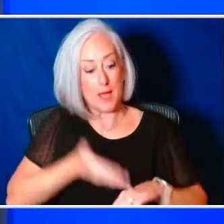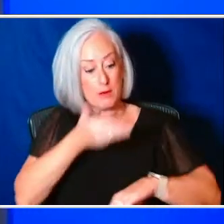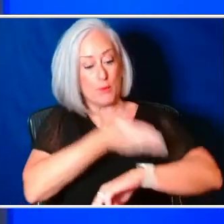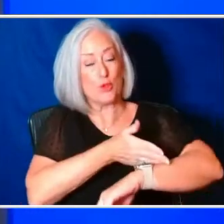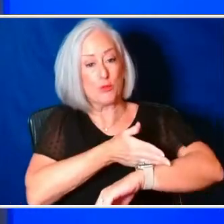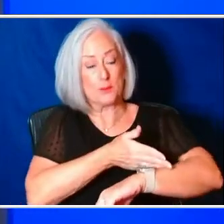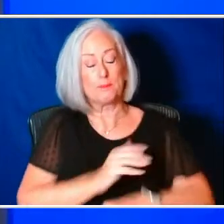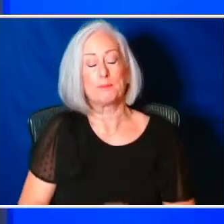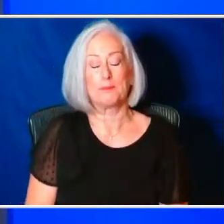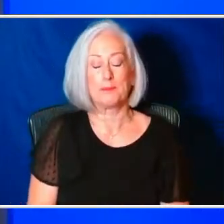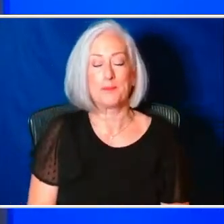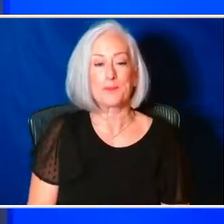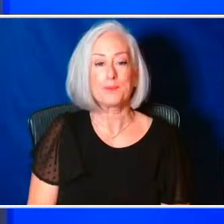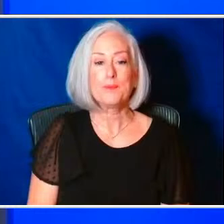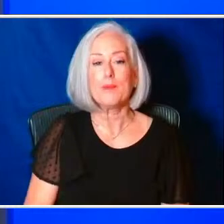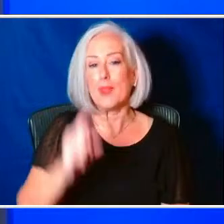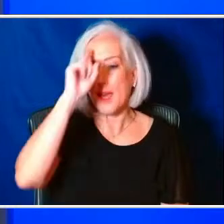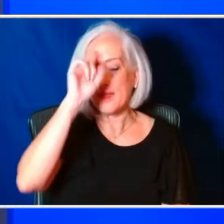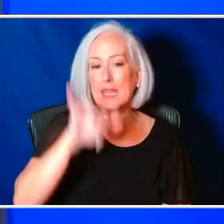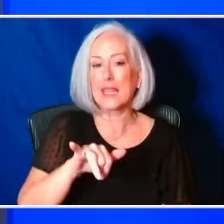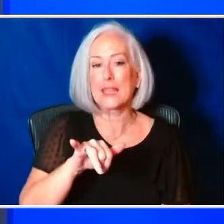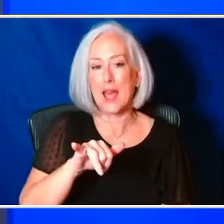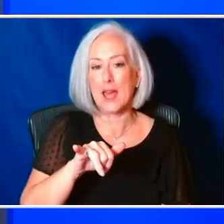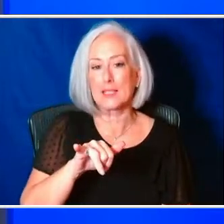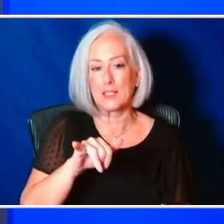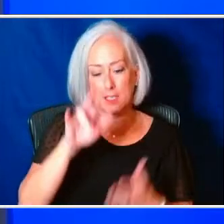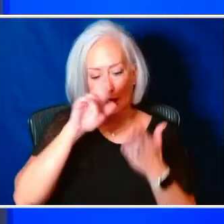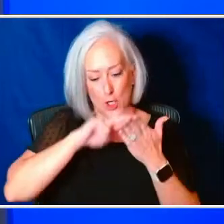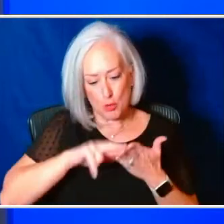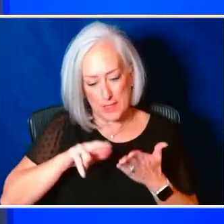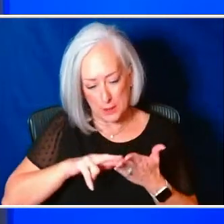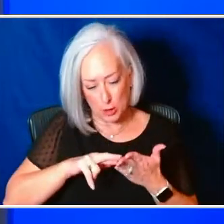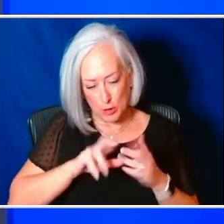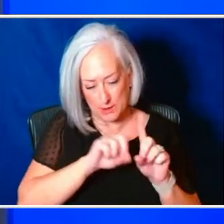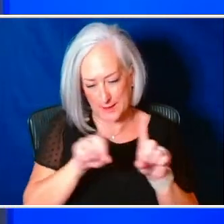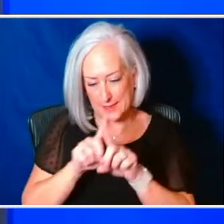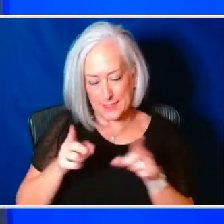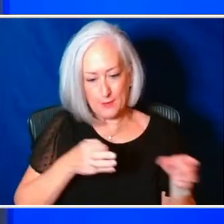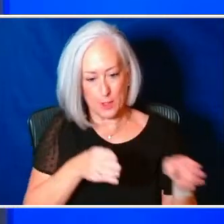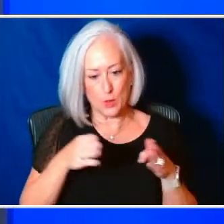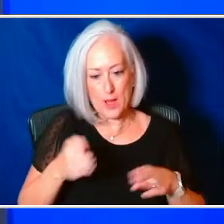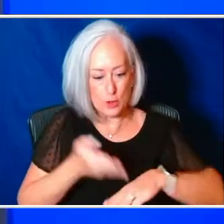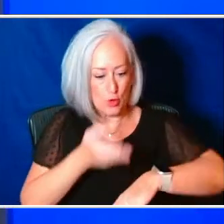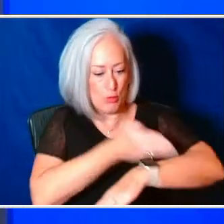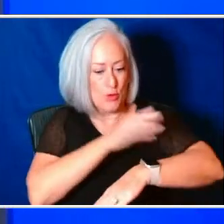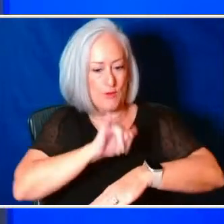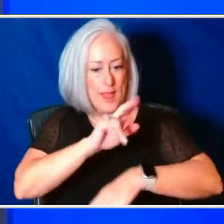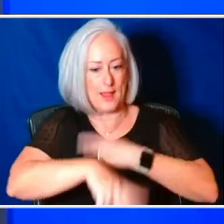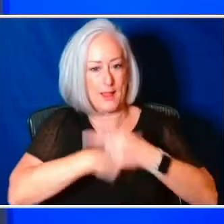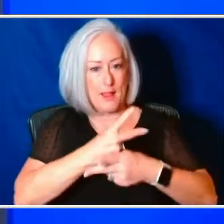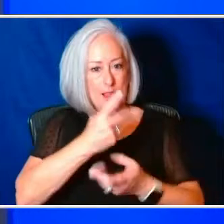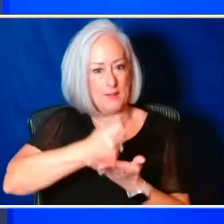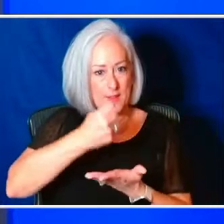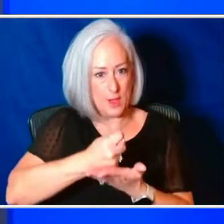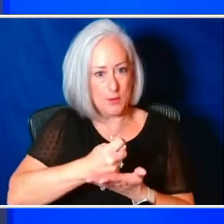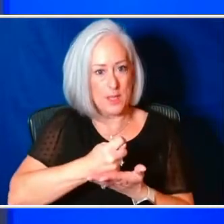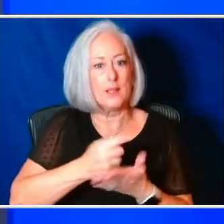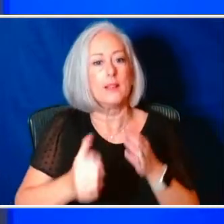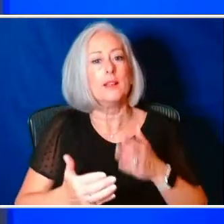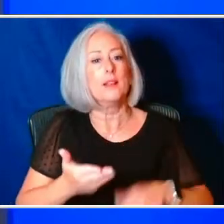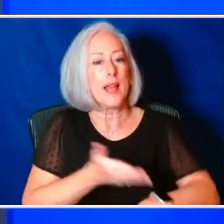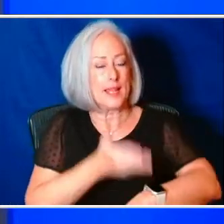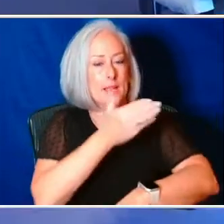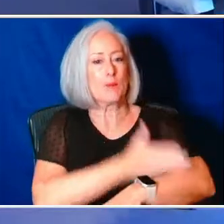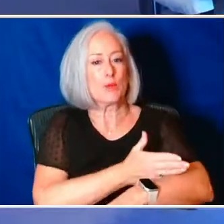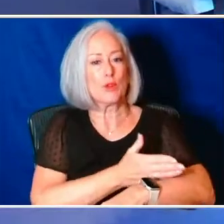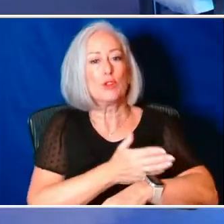improvement. And I think they're still researching other ways to enhance this type of therapy and even improve and reduce the side effects. So